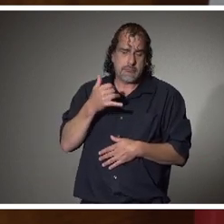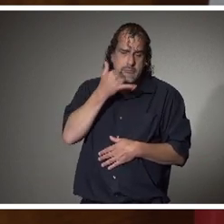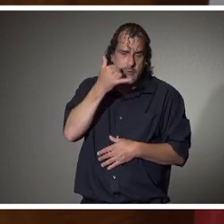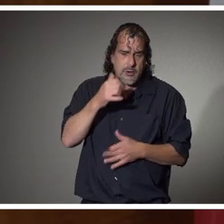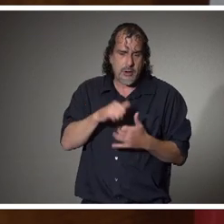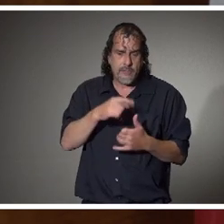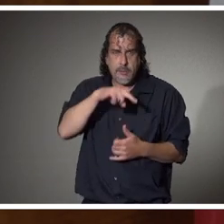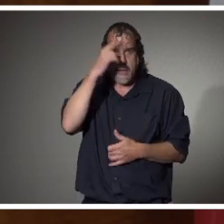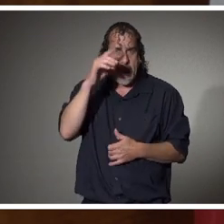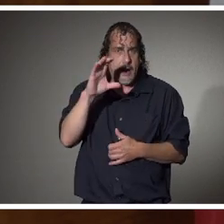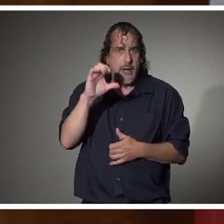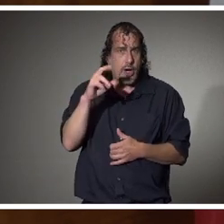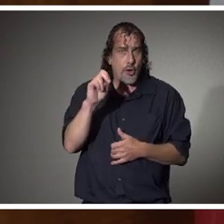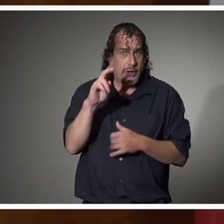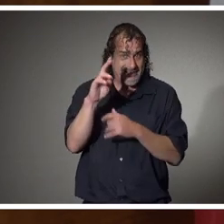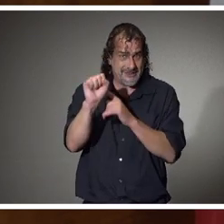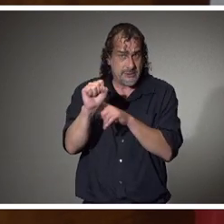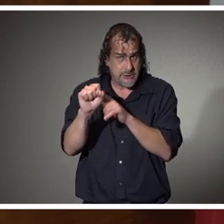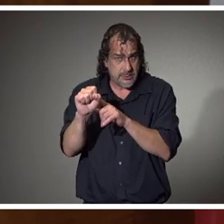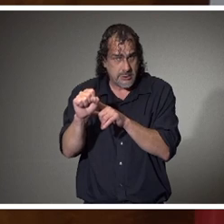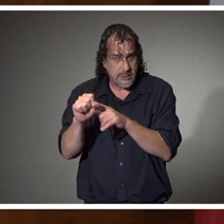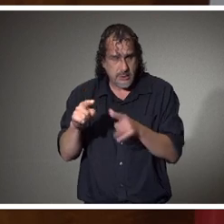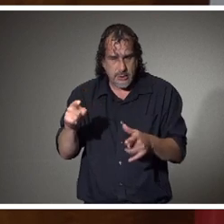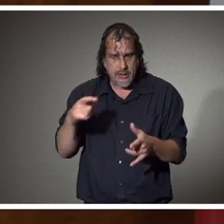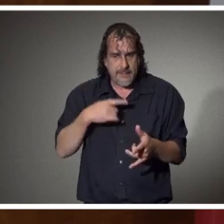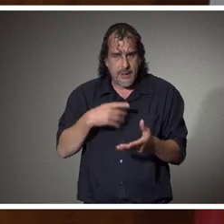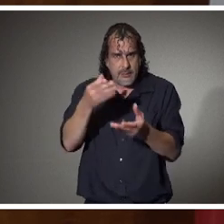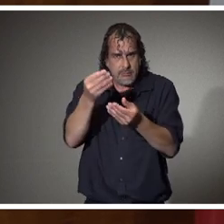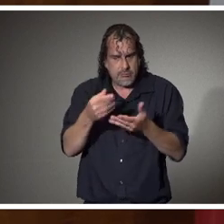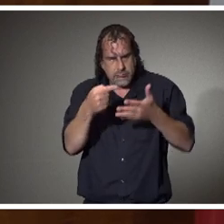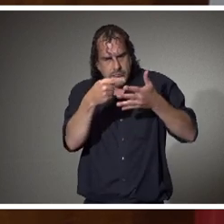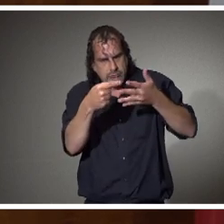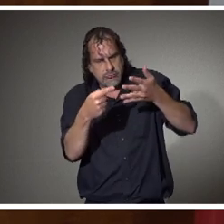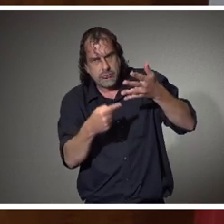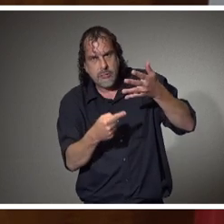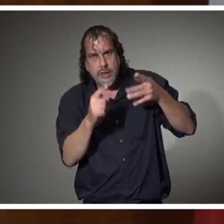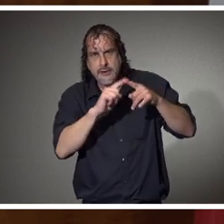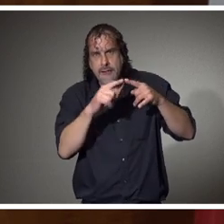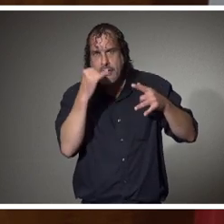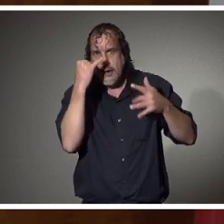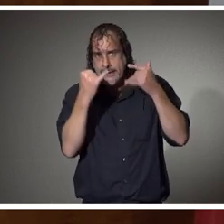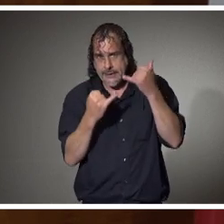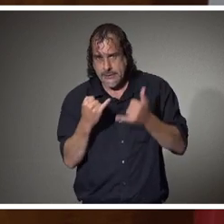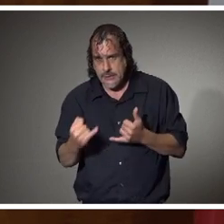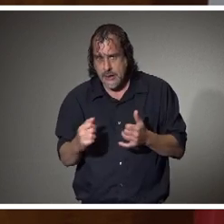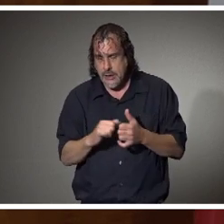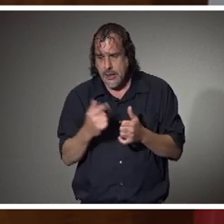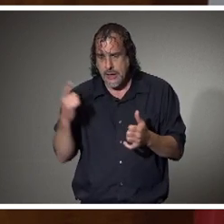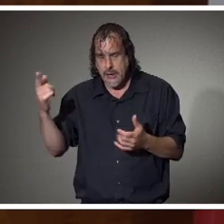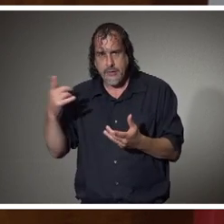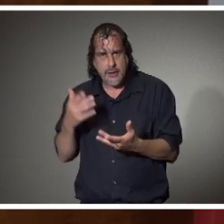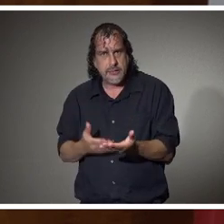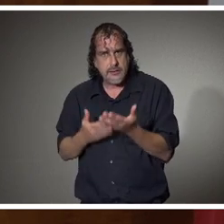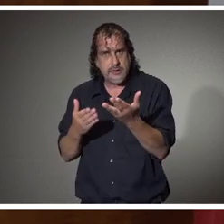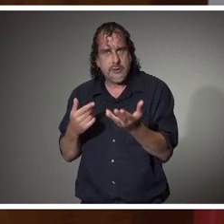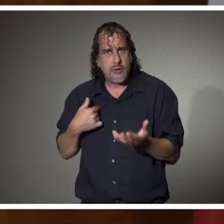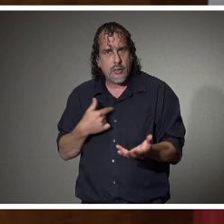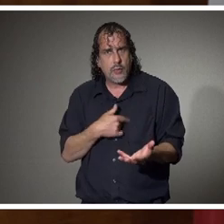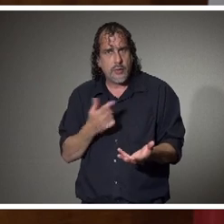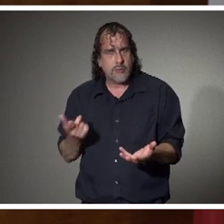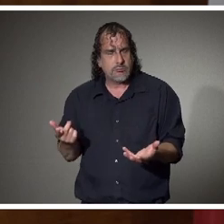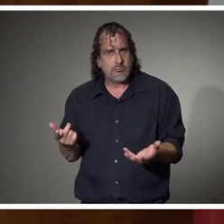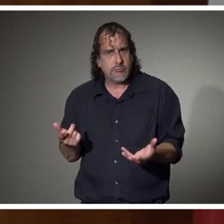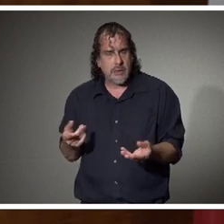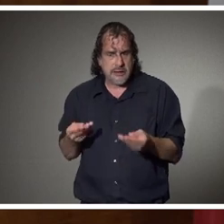Legislative Black Caucus, and they put forth 6 or 7 different ideas on ways in which they suggested that